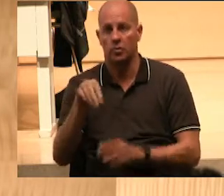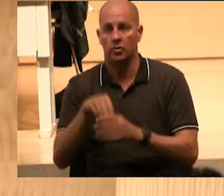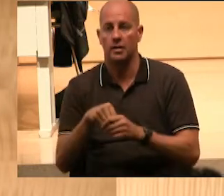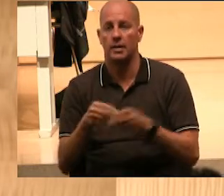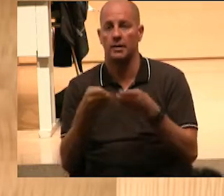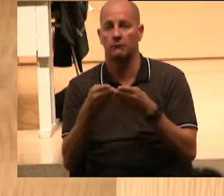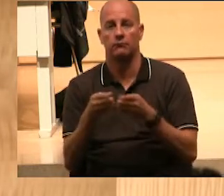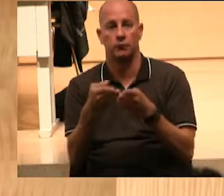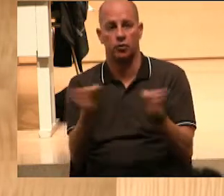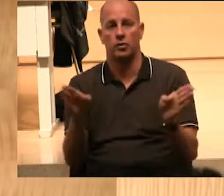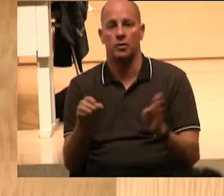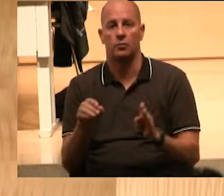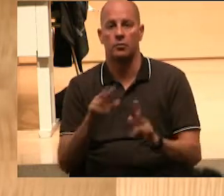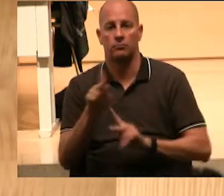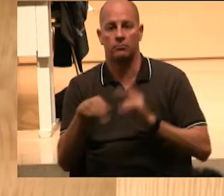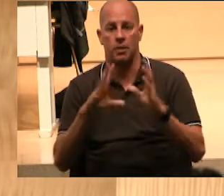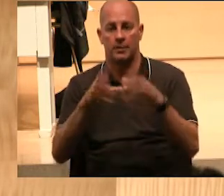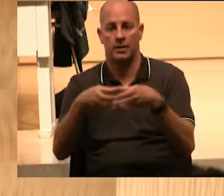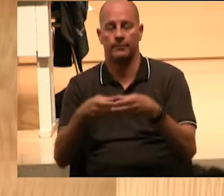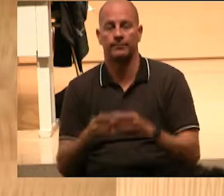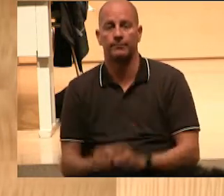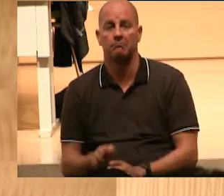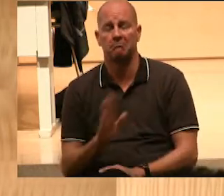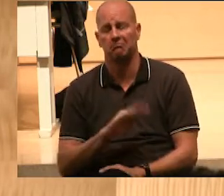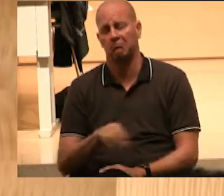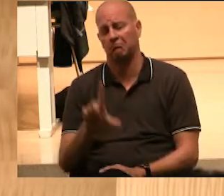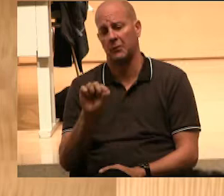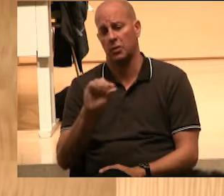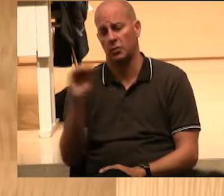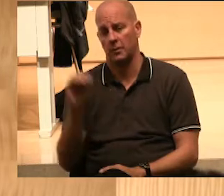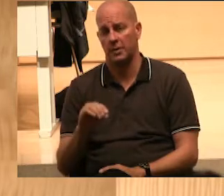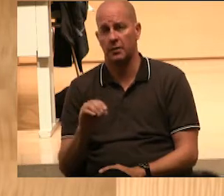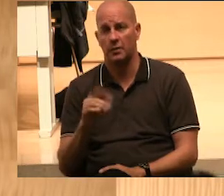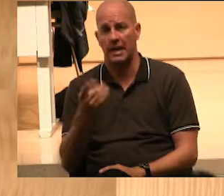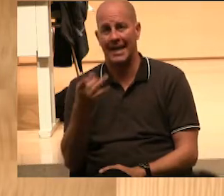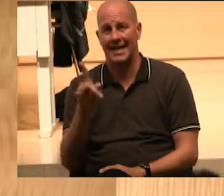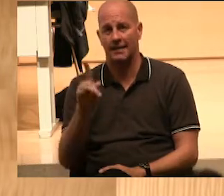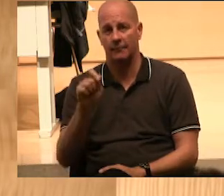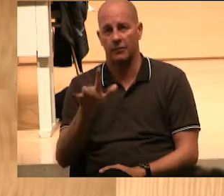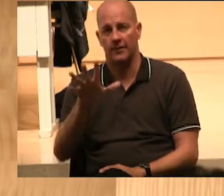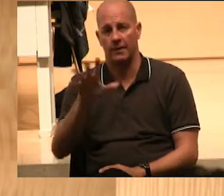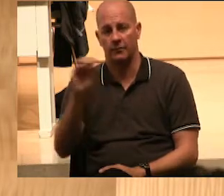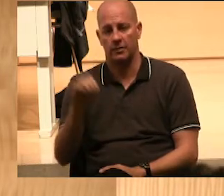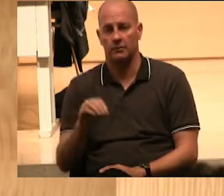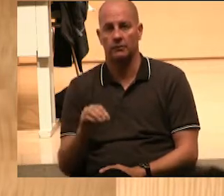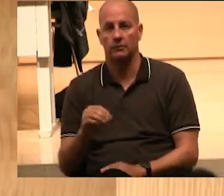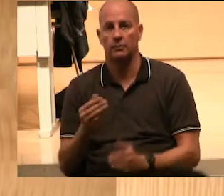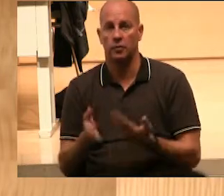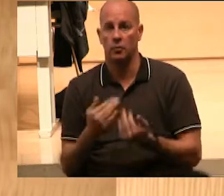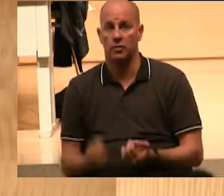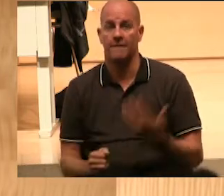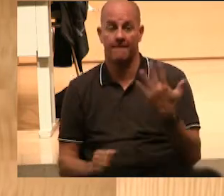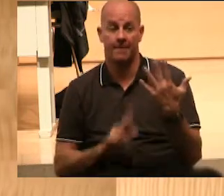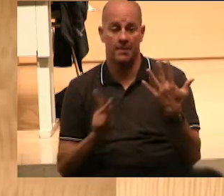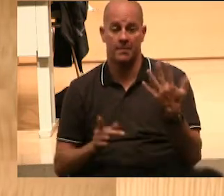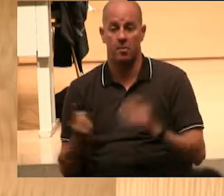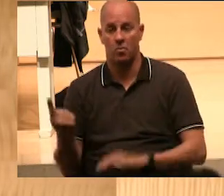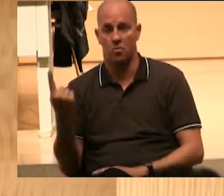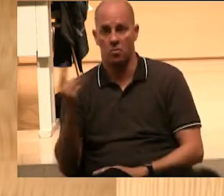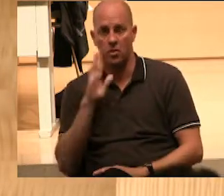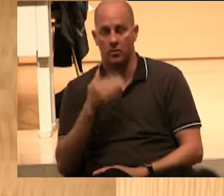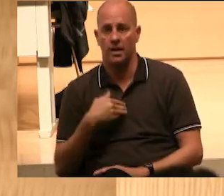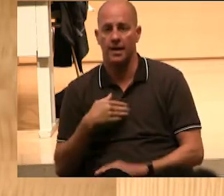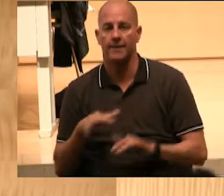population. Approximately almost 20%, about 18.5%, so almost 1 in 5 individuals will have an anxiety